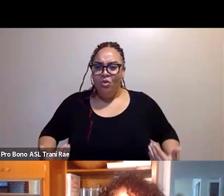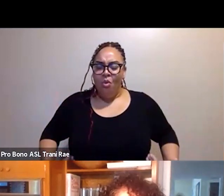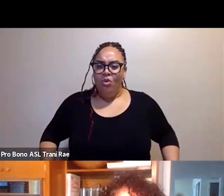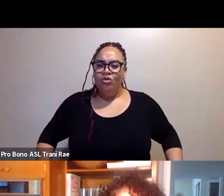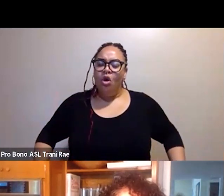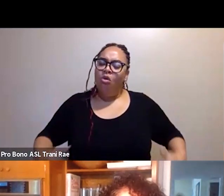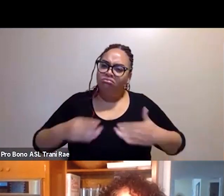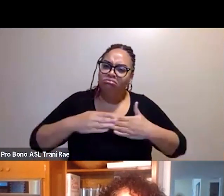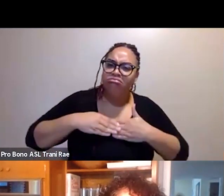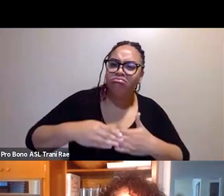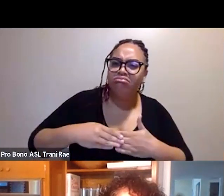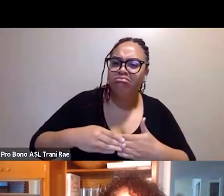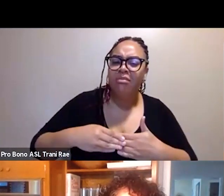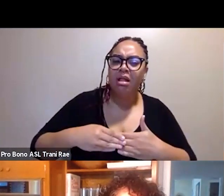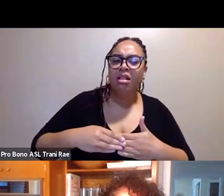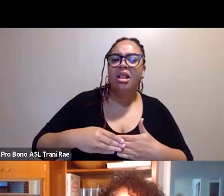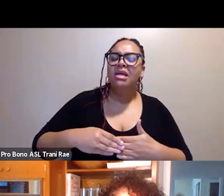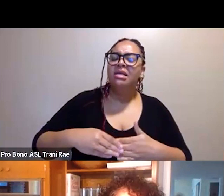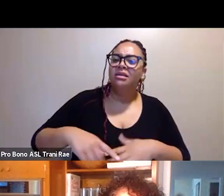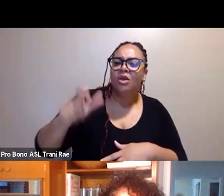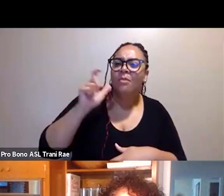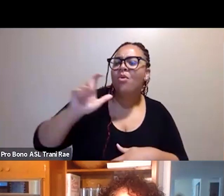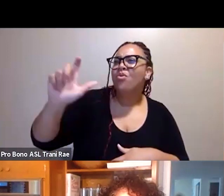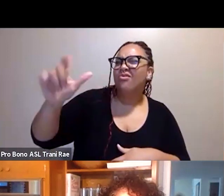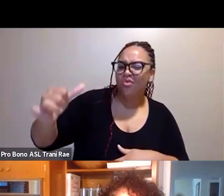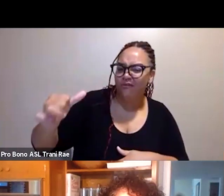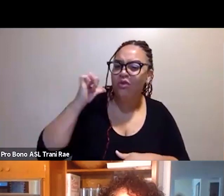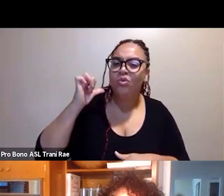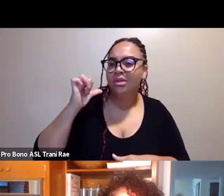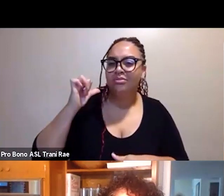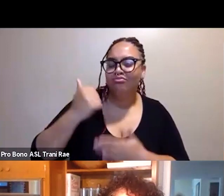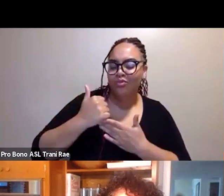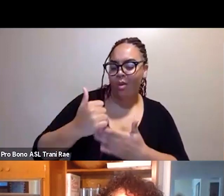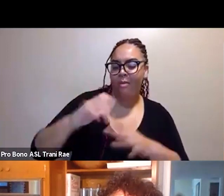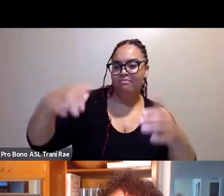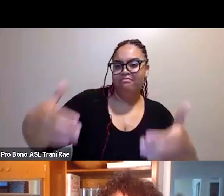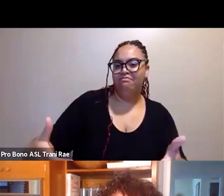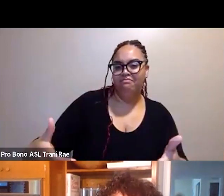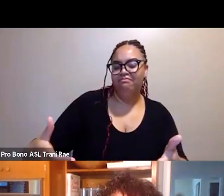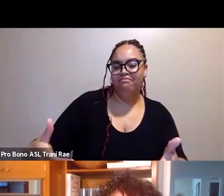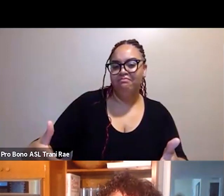a dusty moon refusing to enlighten the masses.